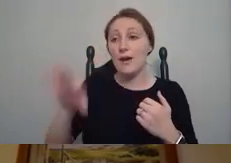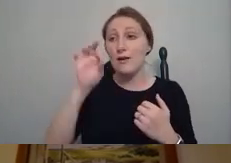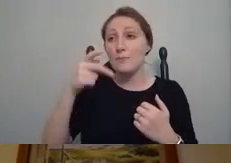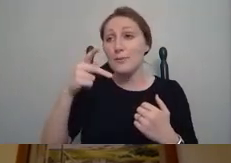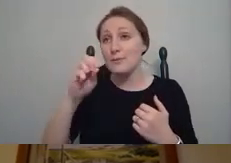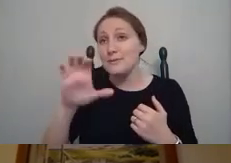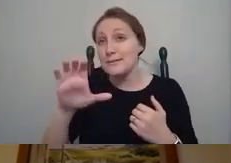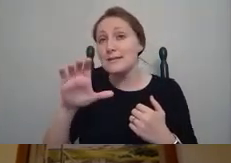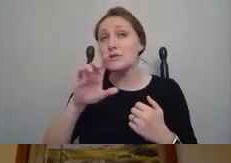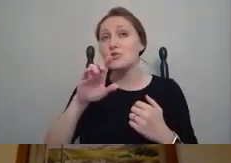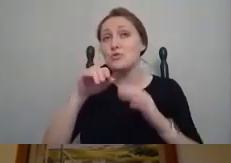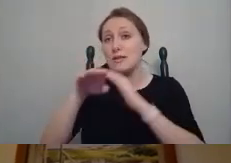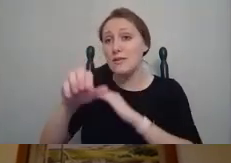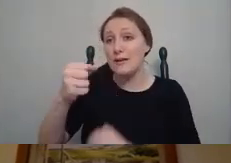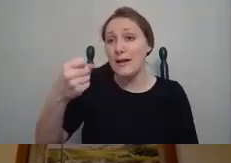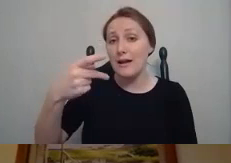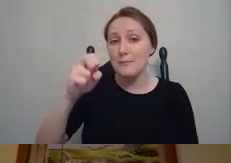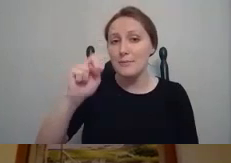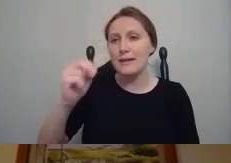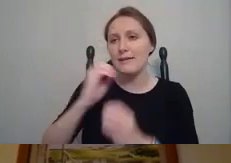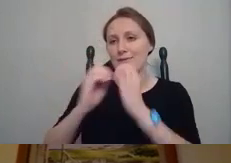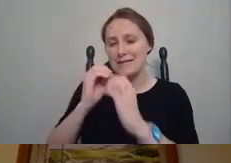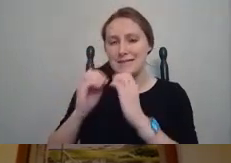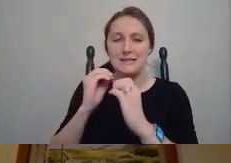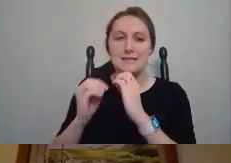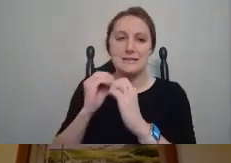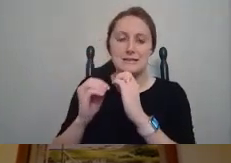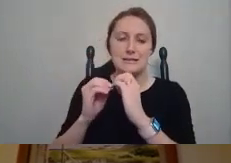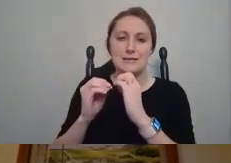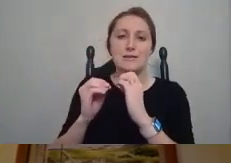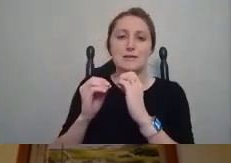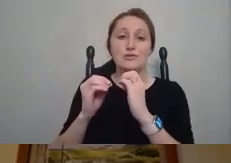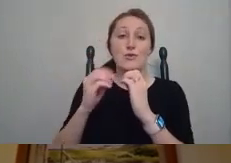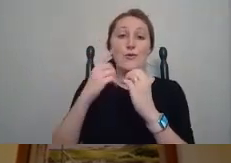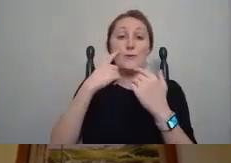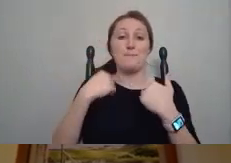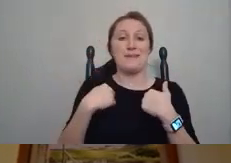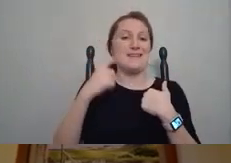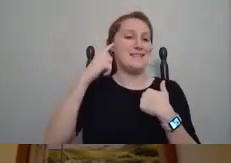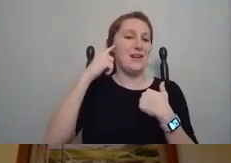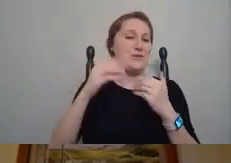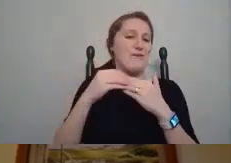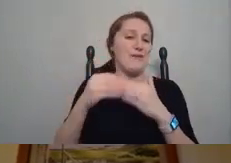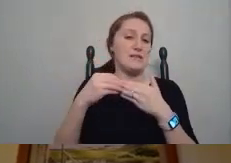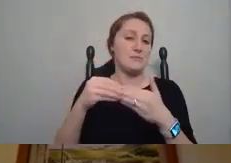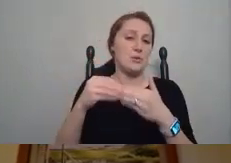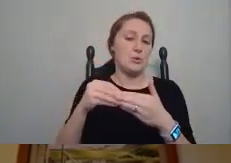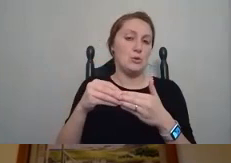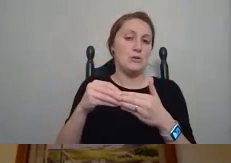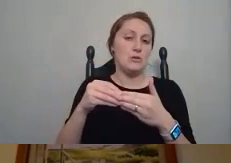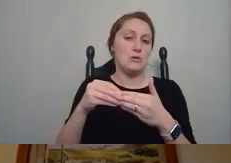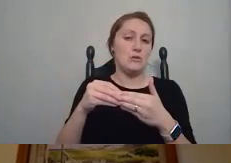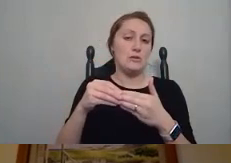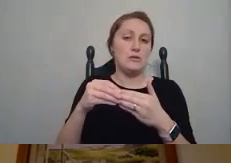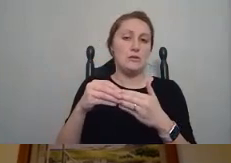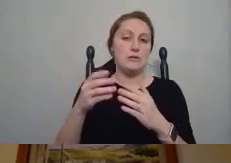the attendance system, and fix it. So to me, that sounds very flexible. I think in an earlier call in the